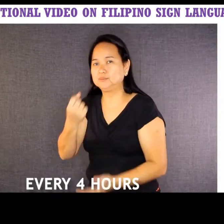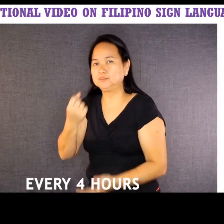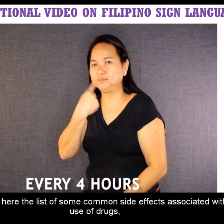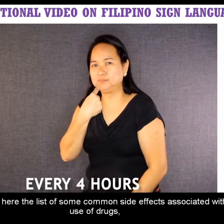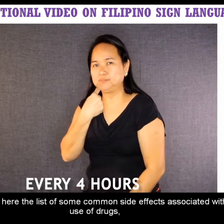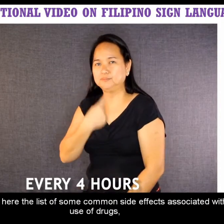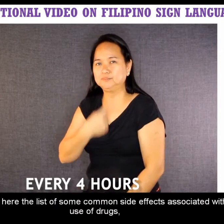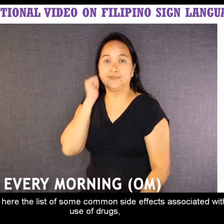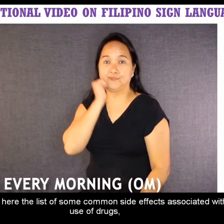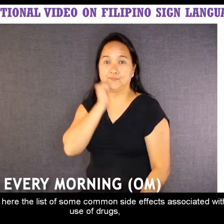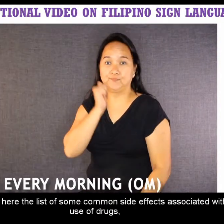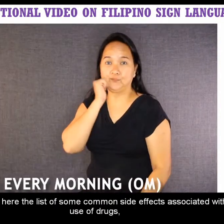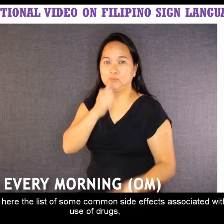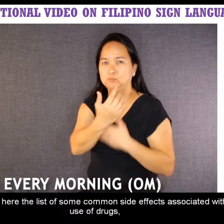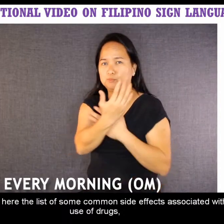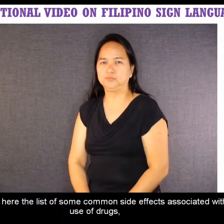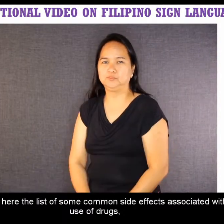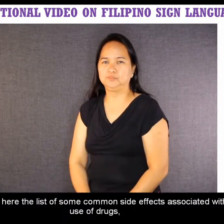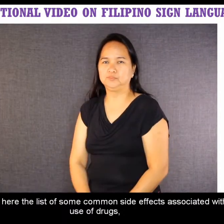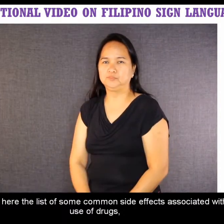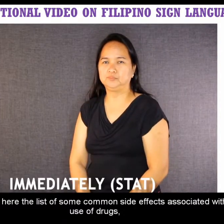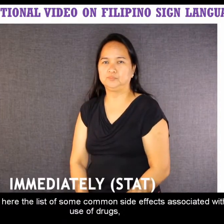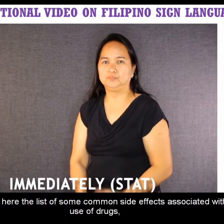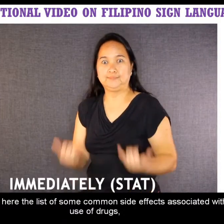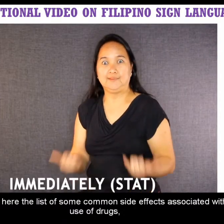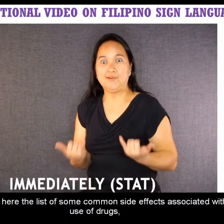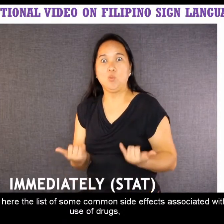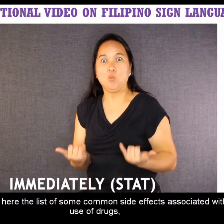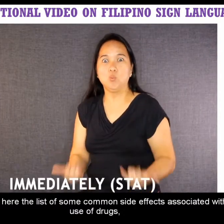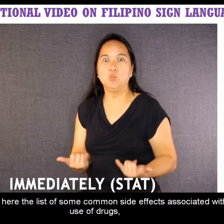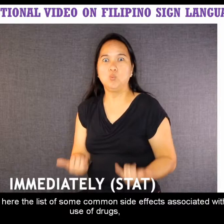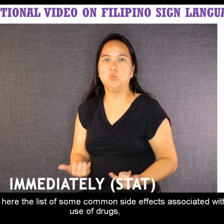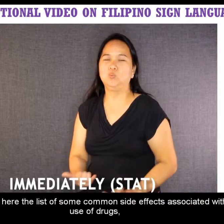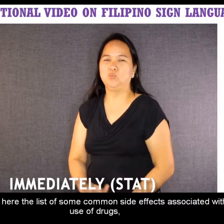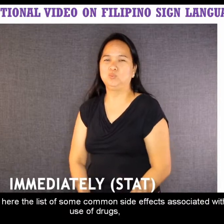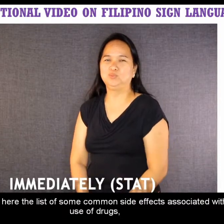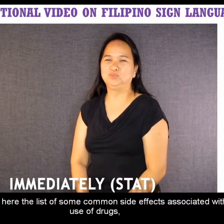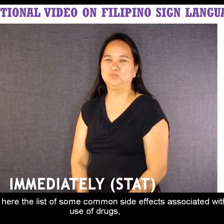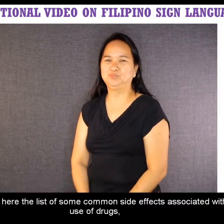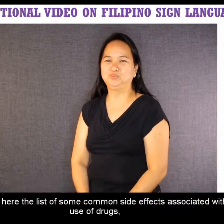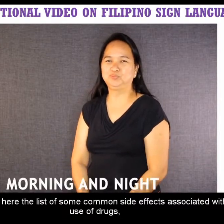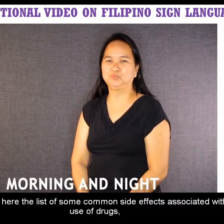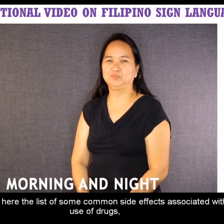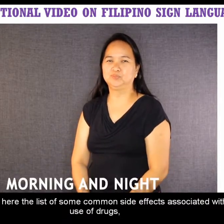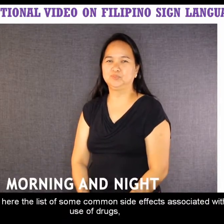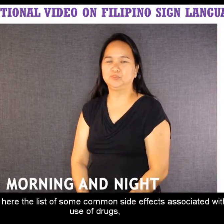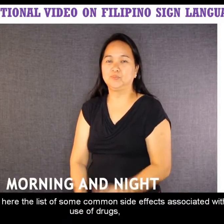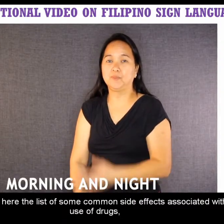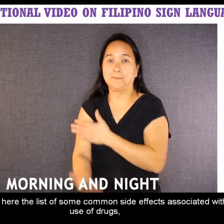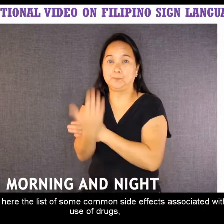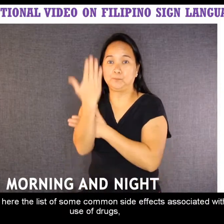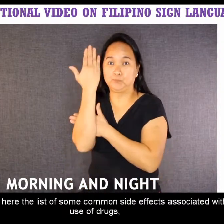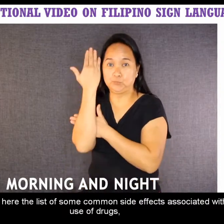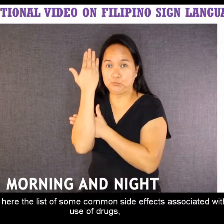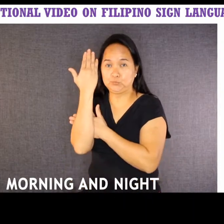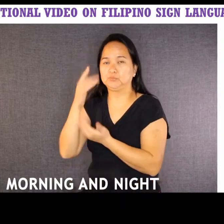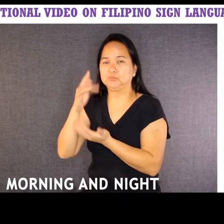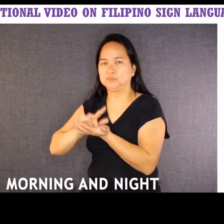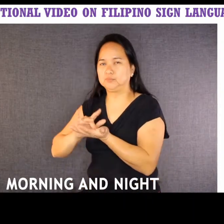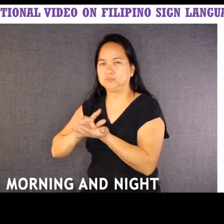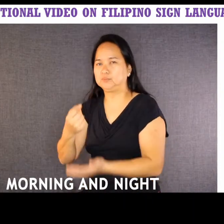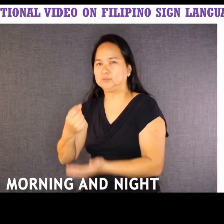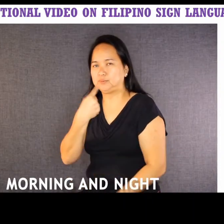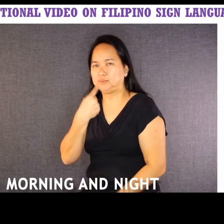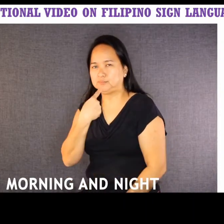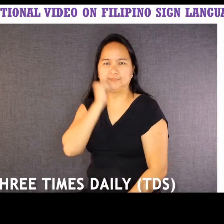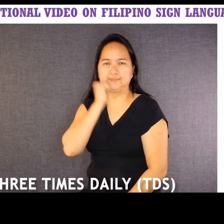We also have here the list of side effects, some common side effects associated with the use of drugs.